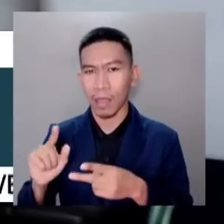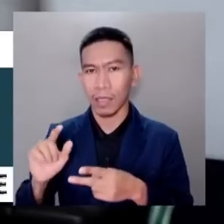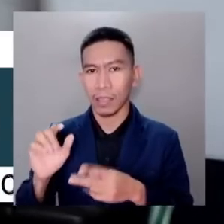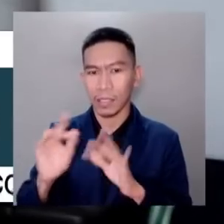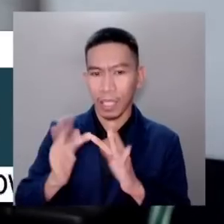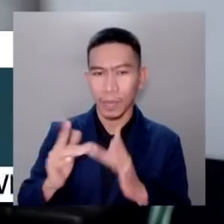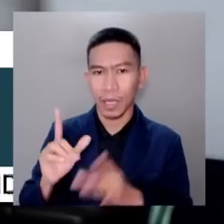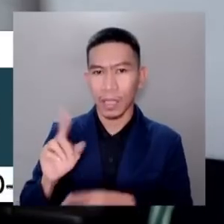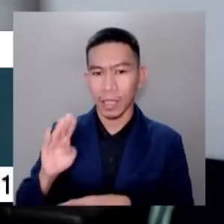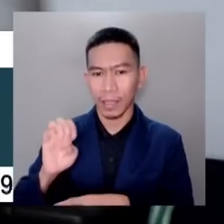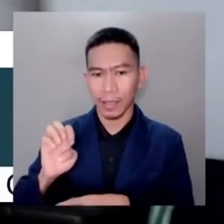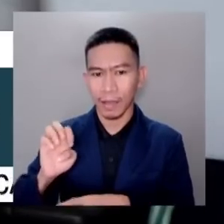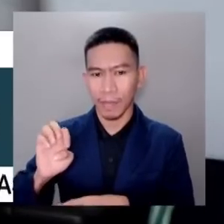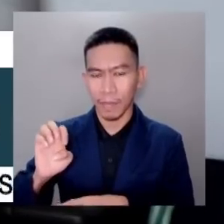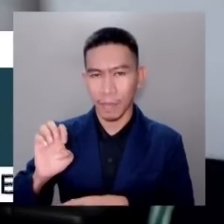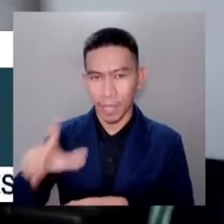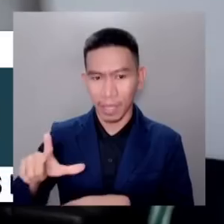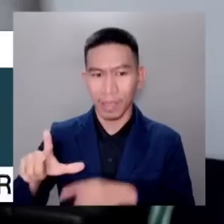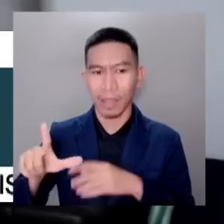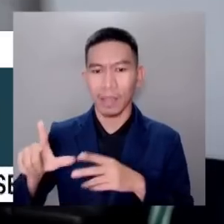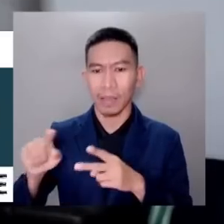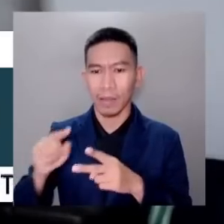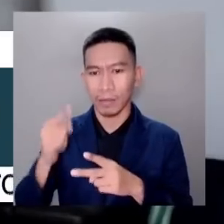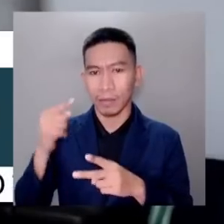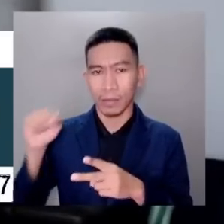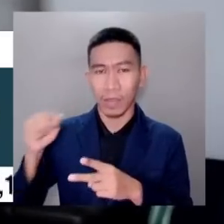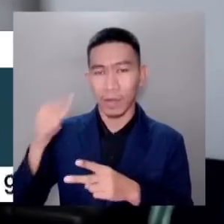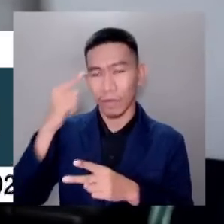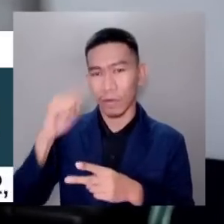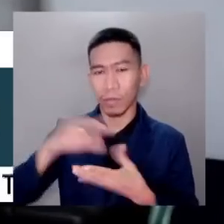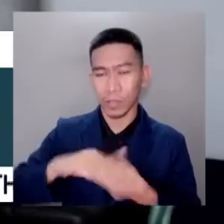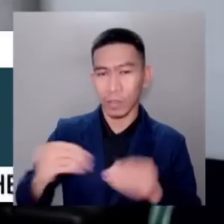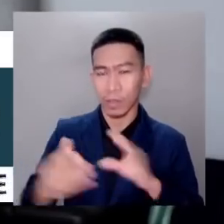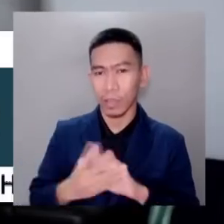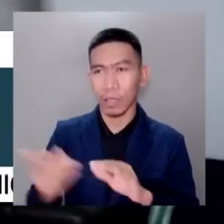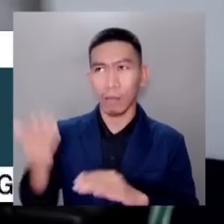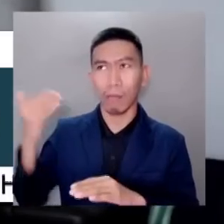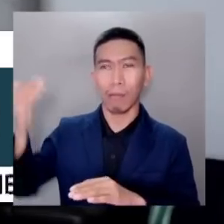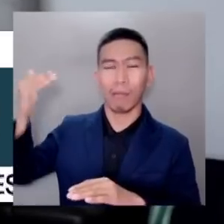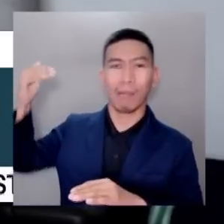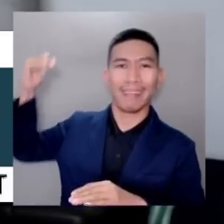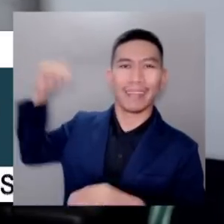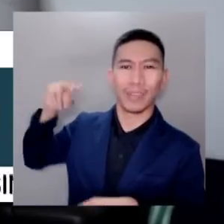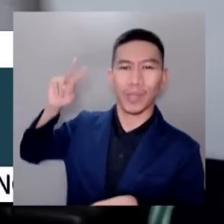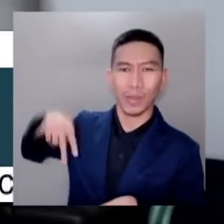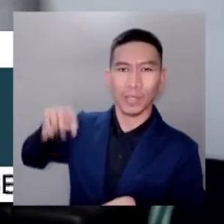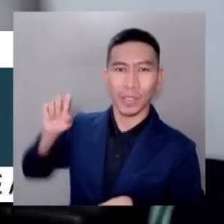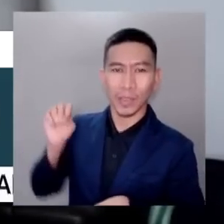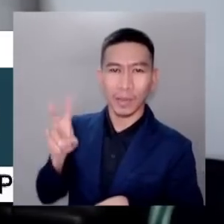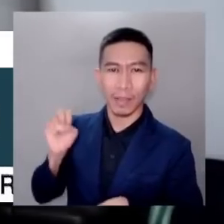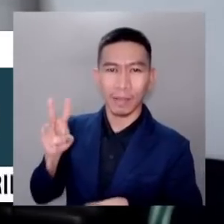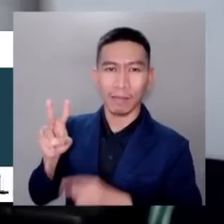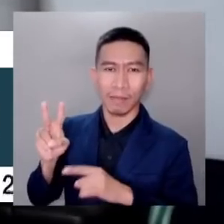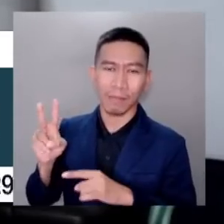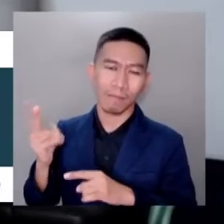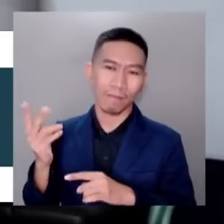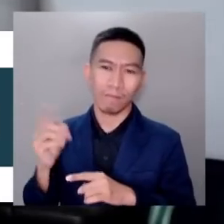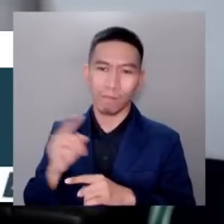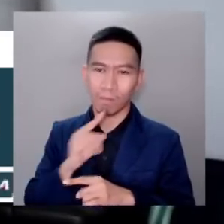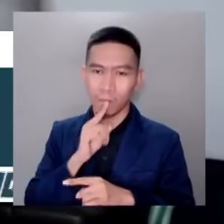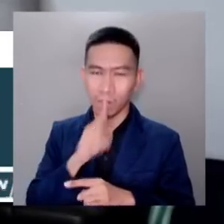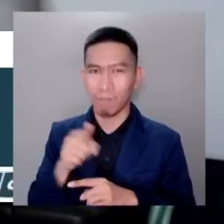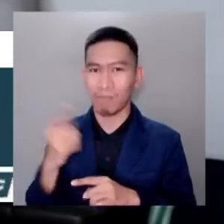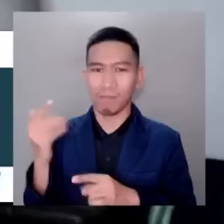former colleague were convicted of was for a story that was written in 2012, so that was whenever, beyond the statute of